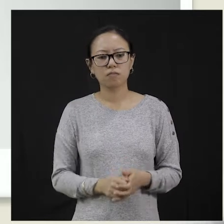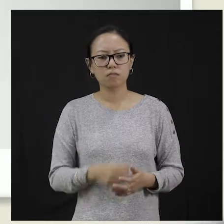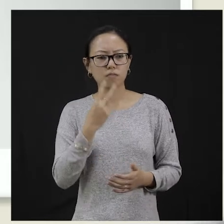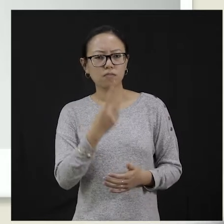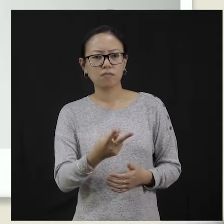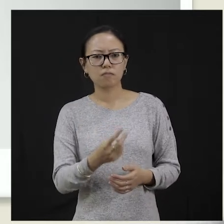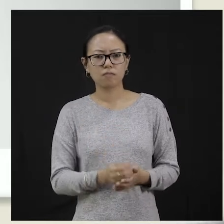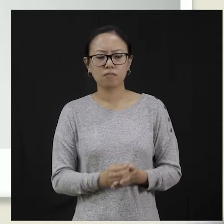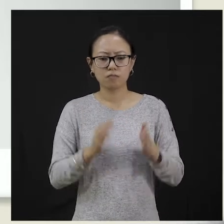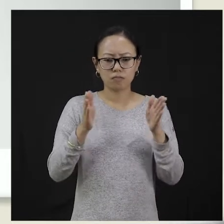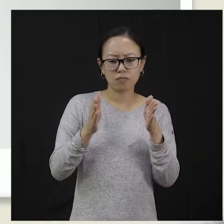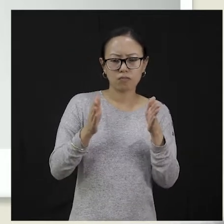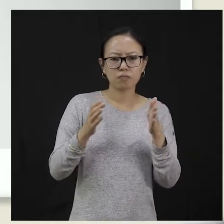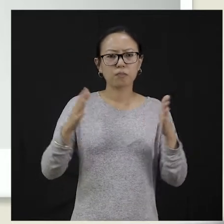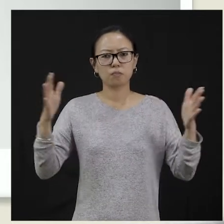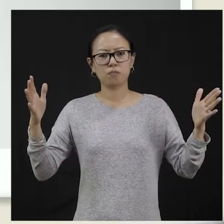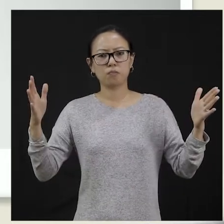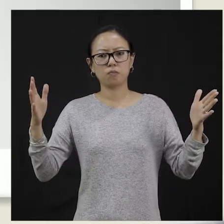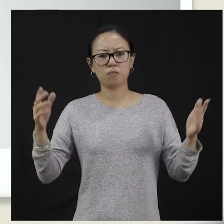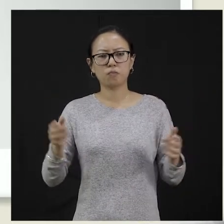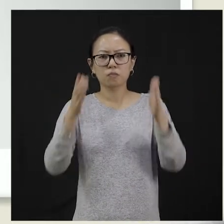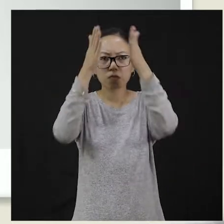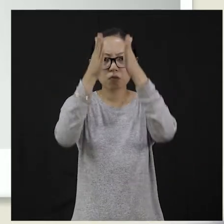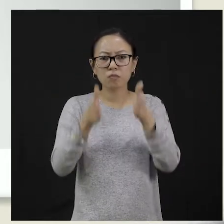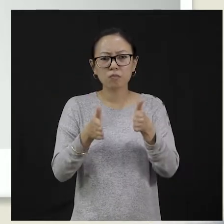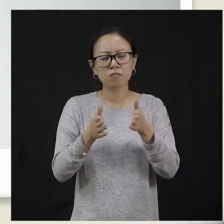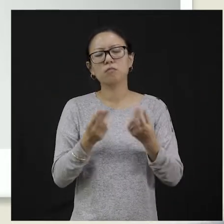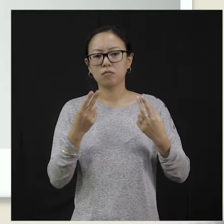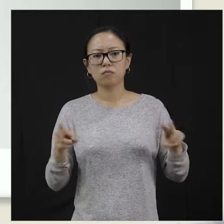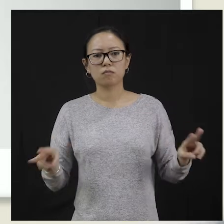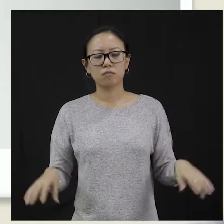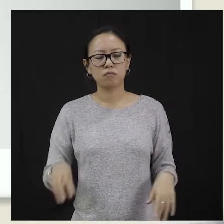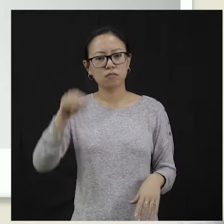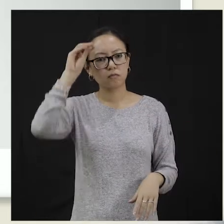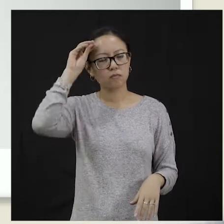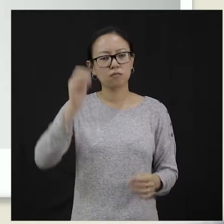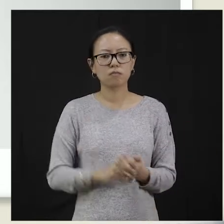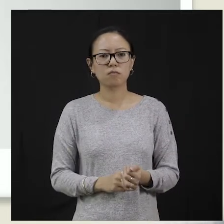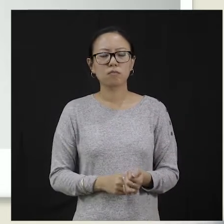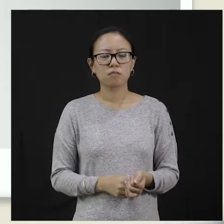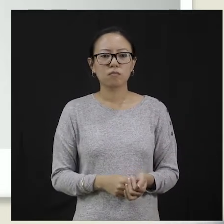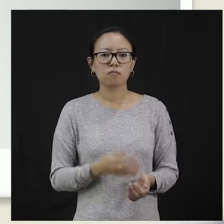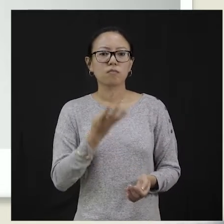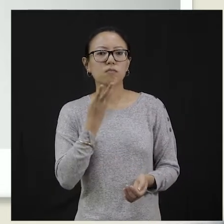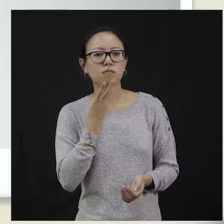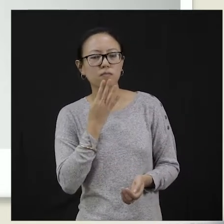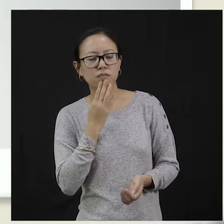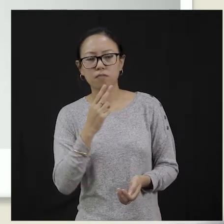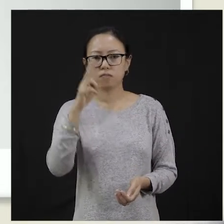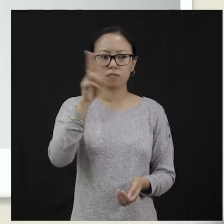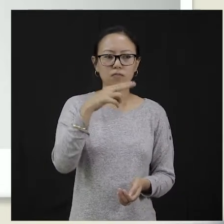identify different sizes and shapes, then you have to colors and draws 4 basic